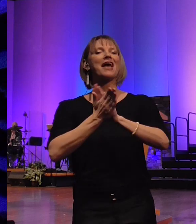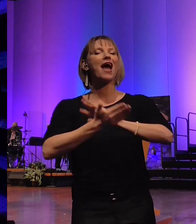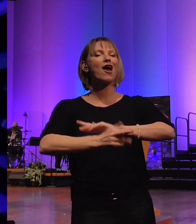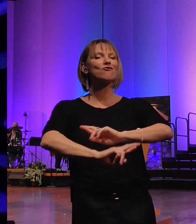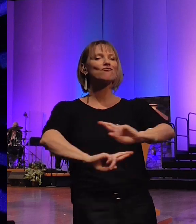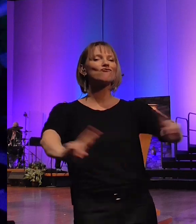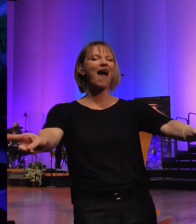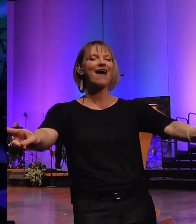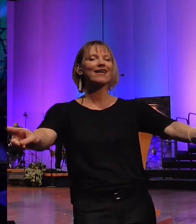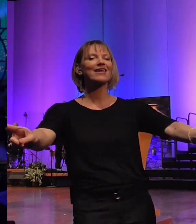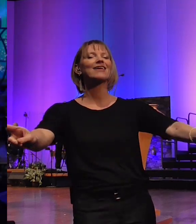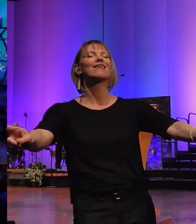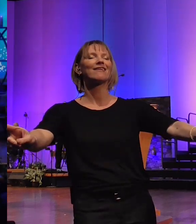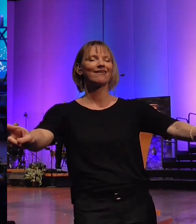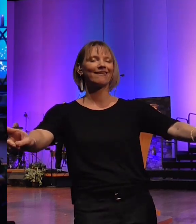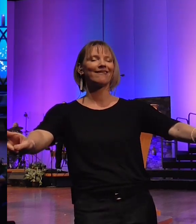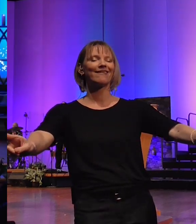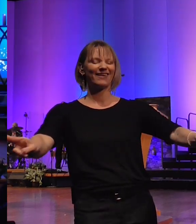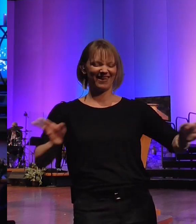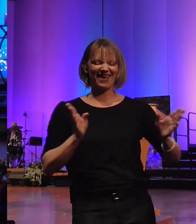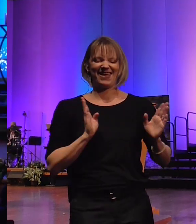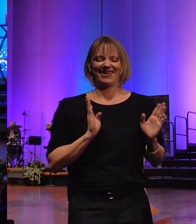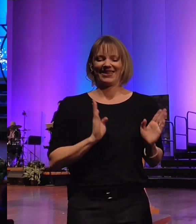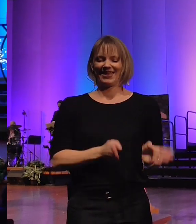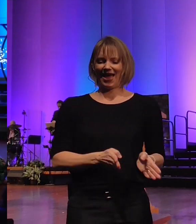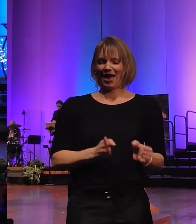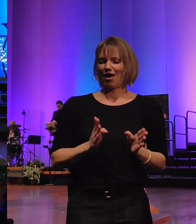So get